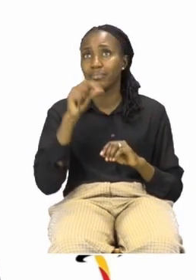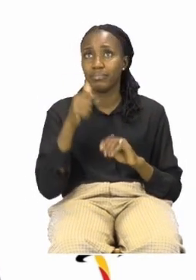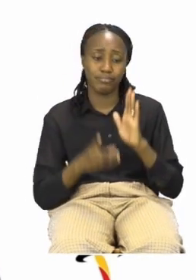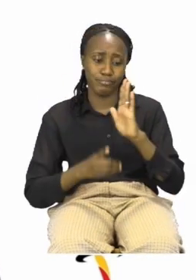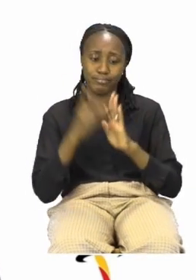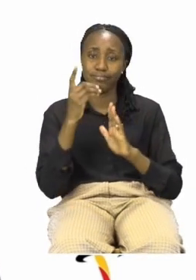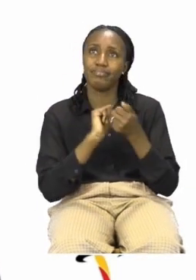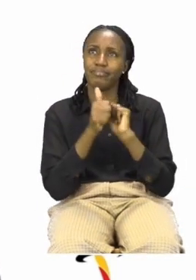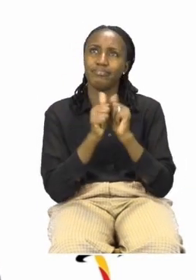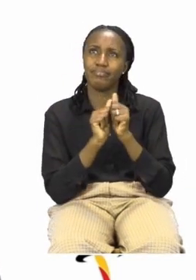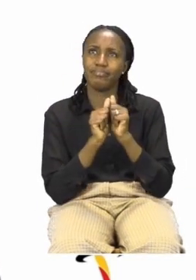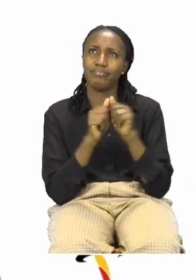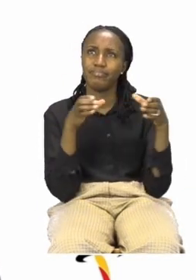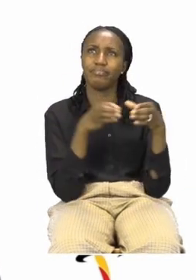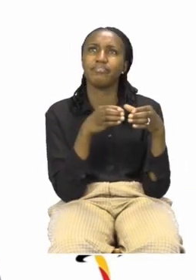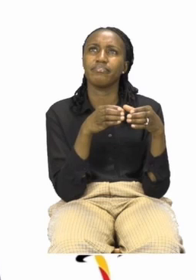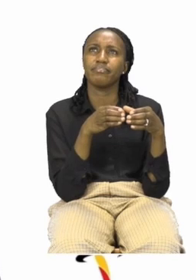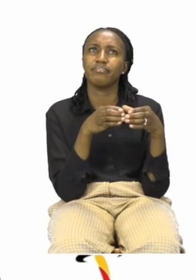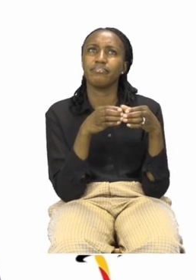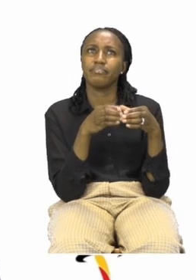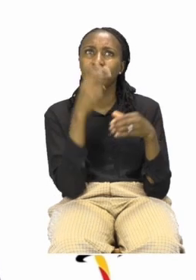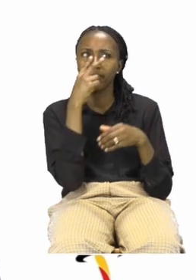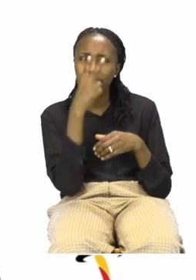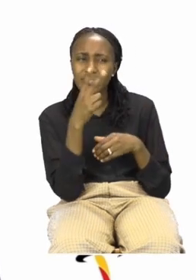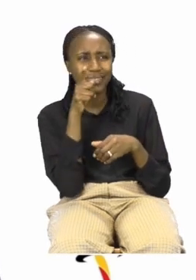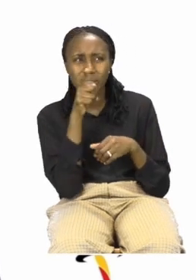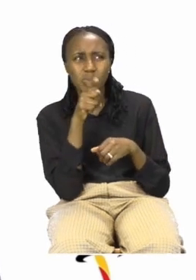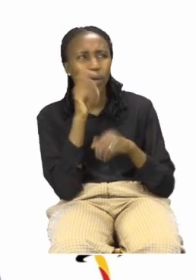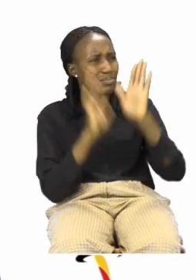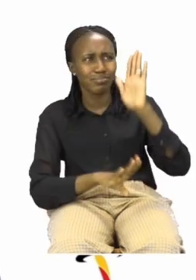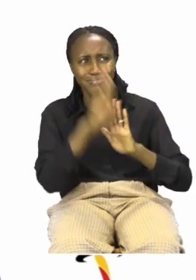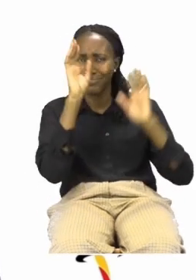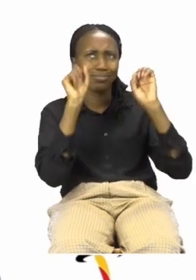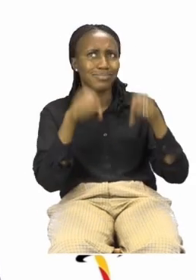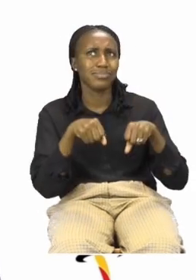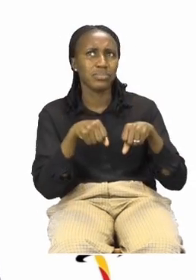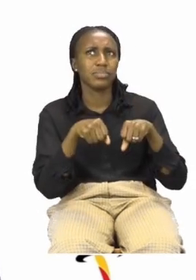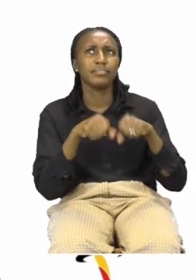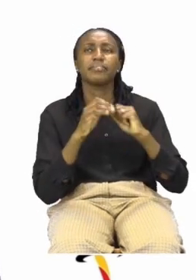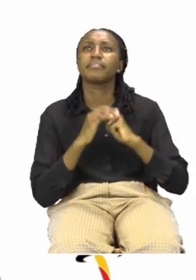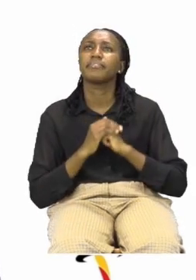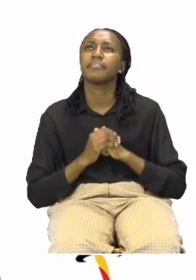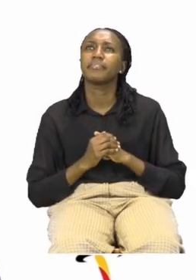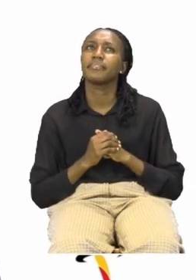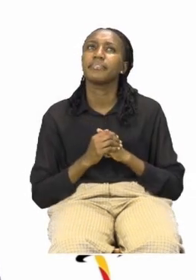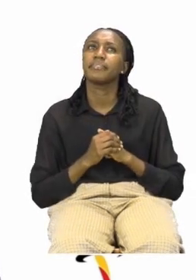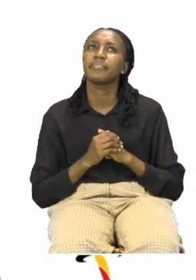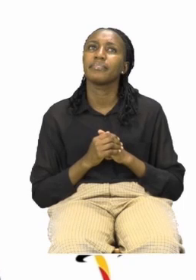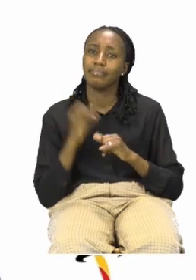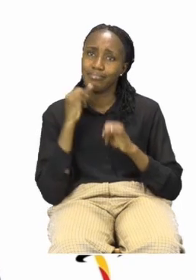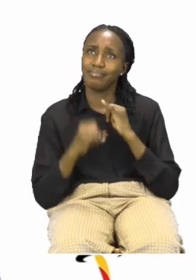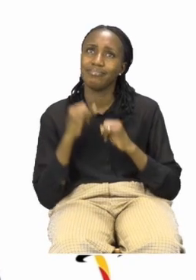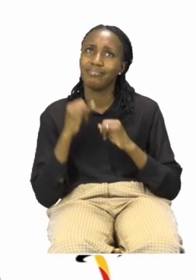codes. It means those sports codes that we can see great potential for us to develop those sports codes, that they can become priority or national sports codes. Then the last